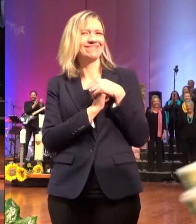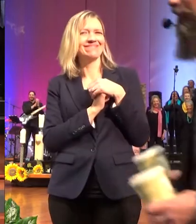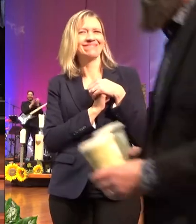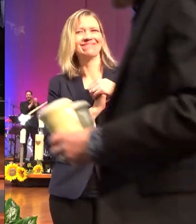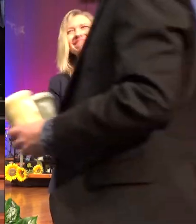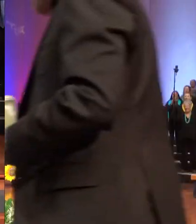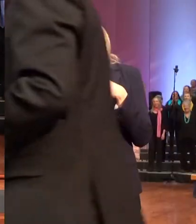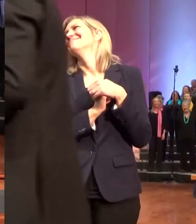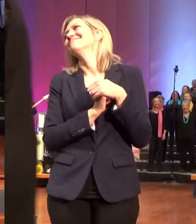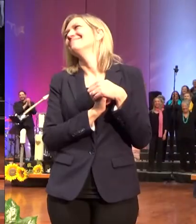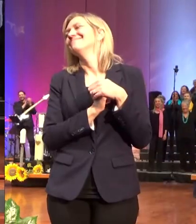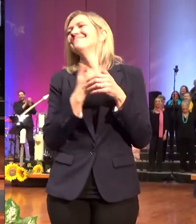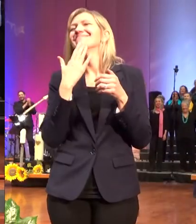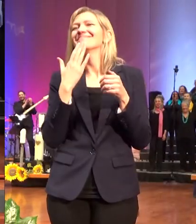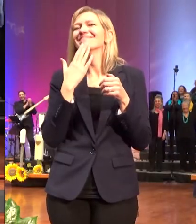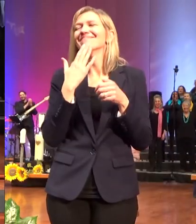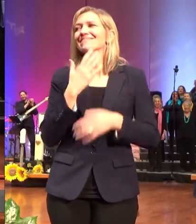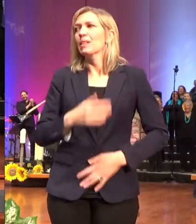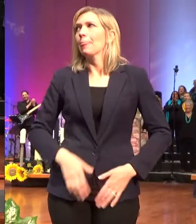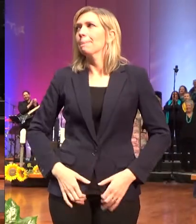Thank you.